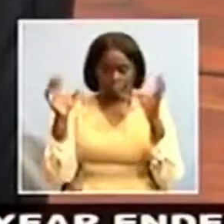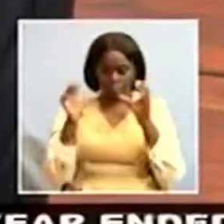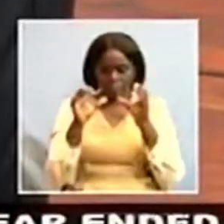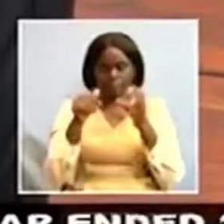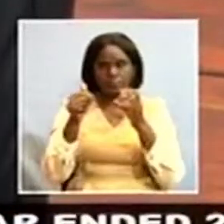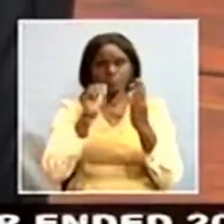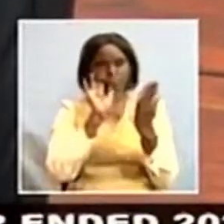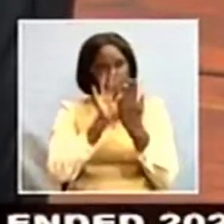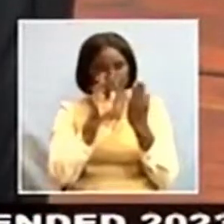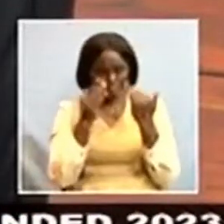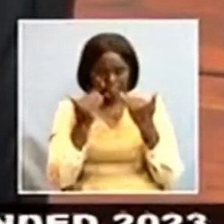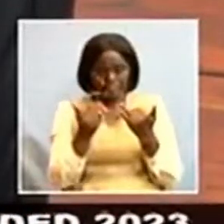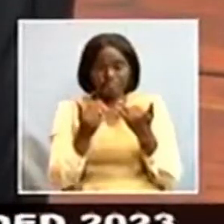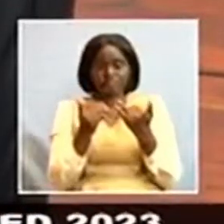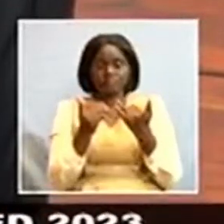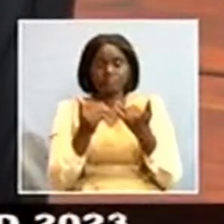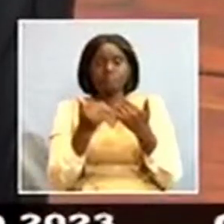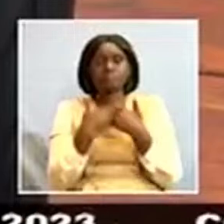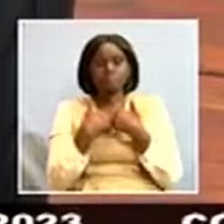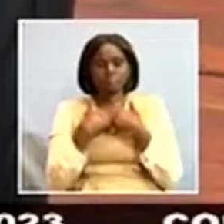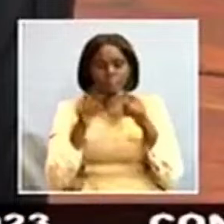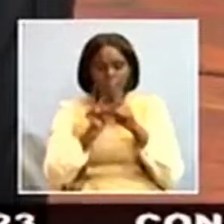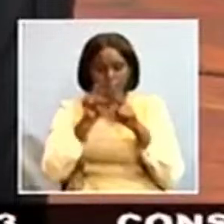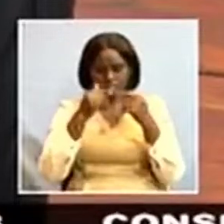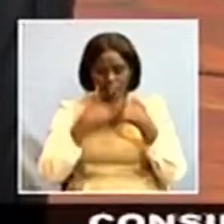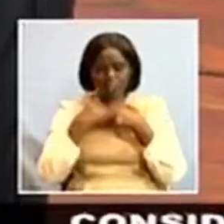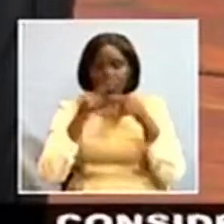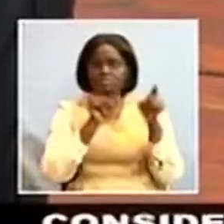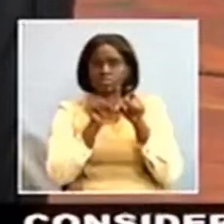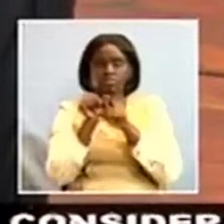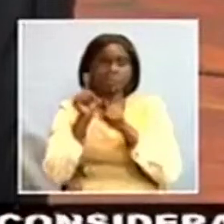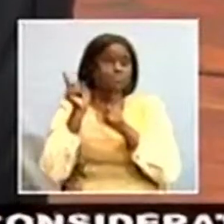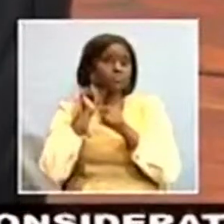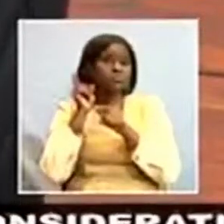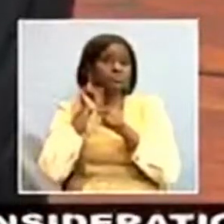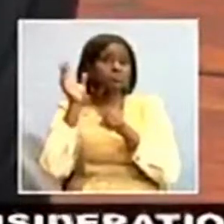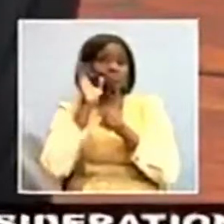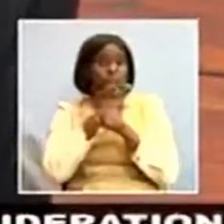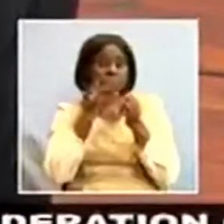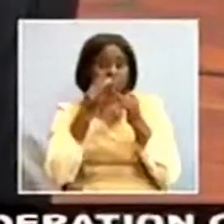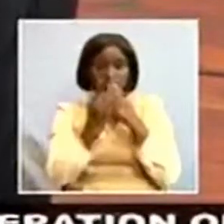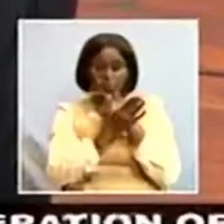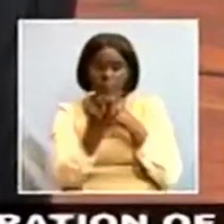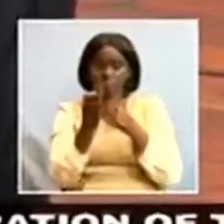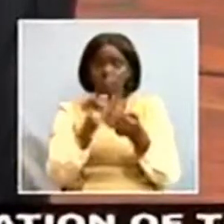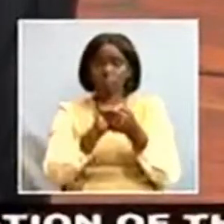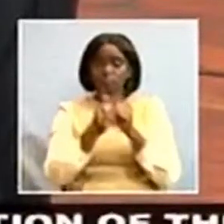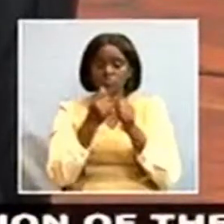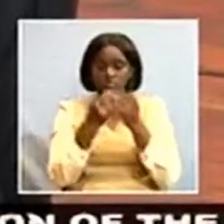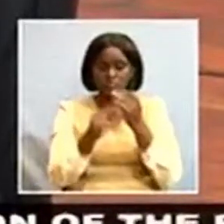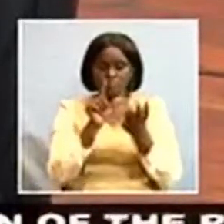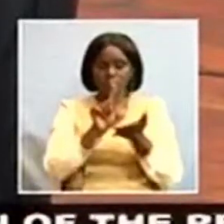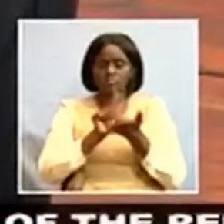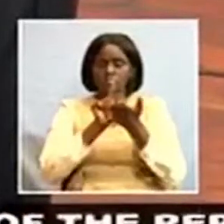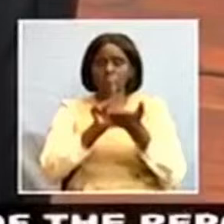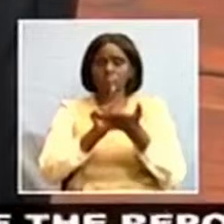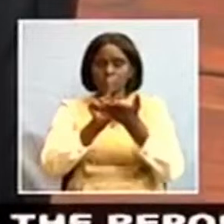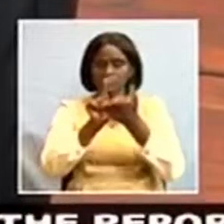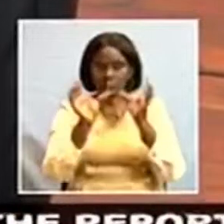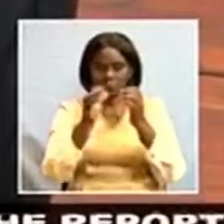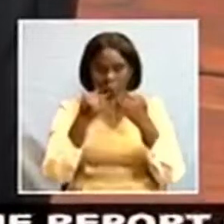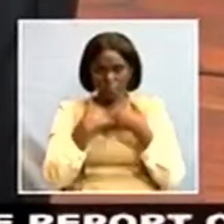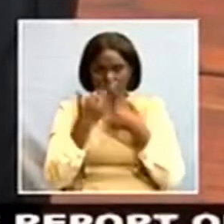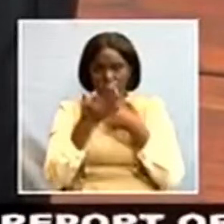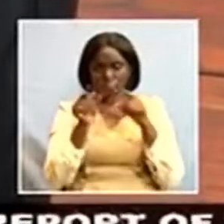is facing currently. And you have also heard that most of the problems that Lukulu Council has